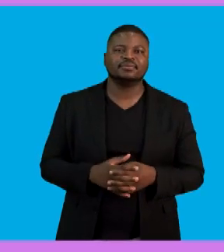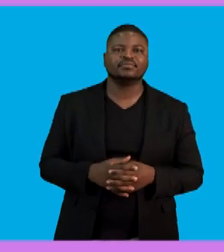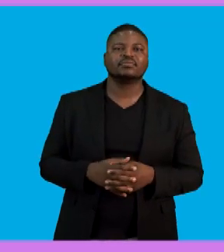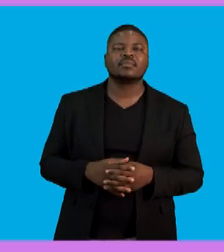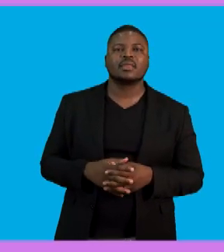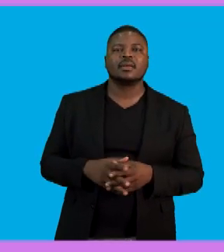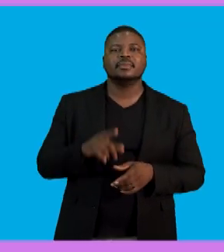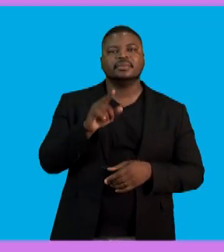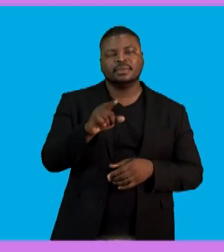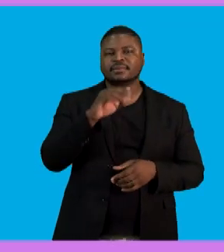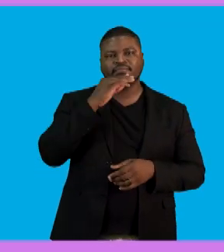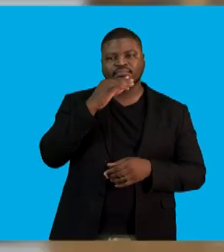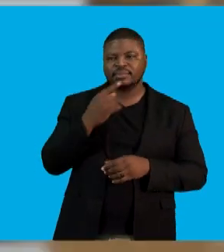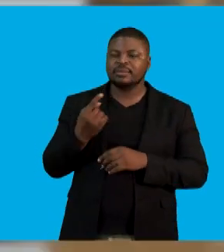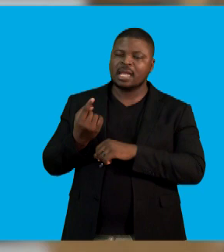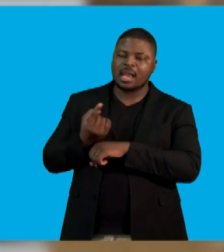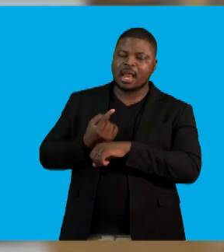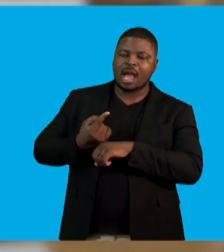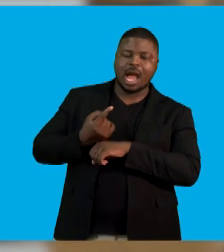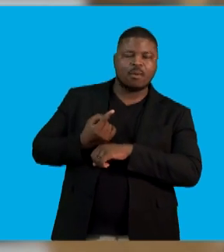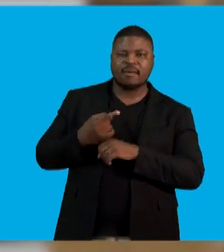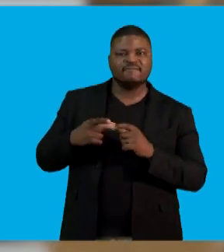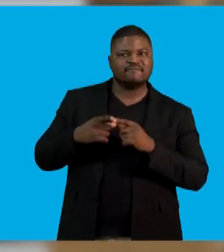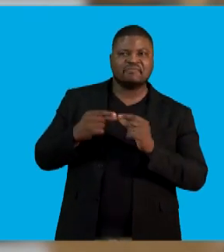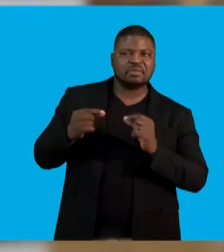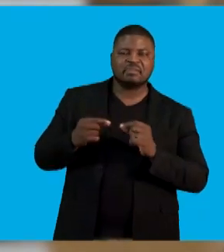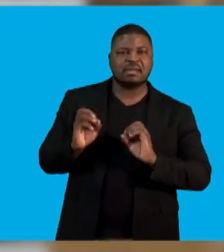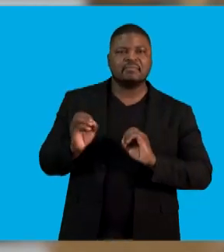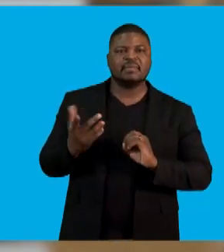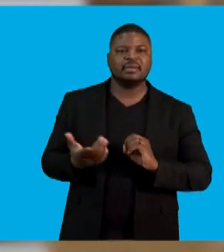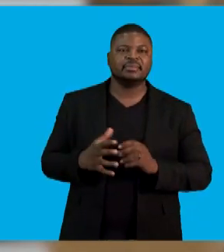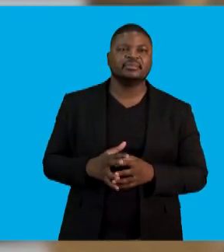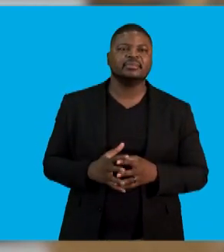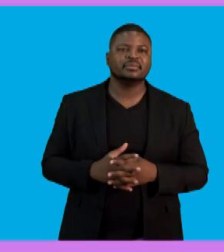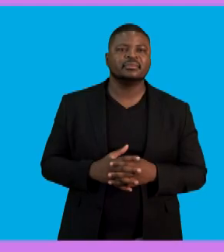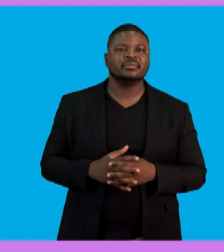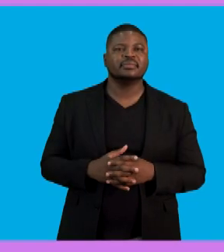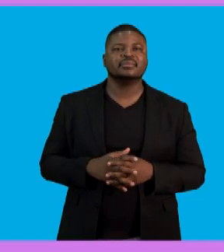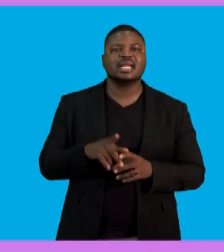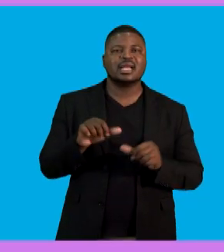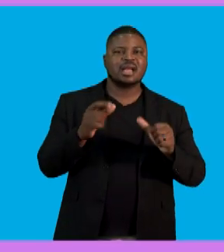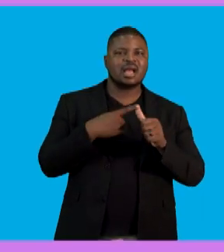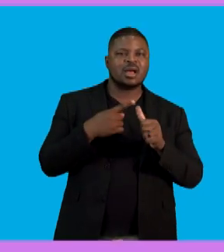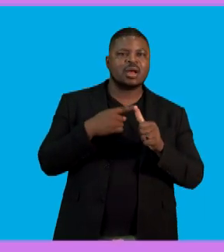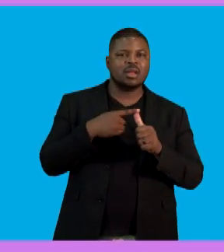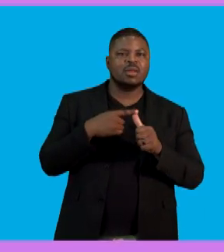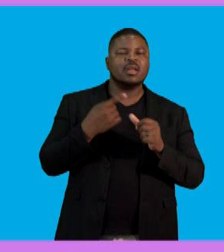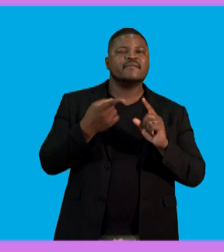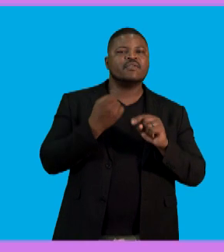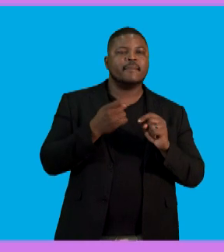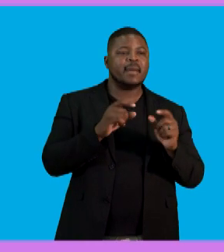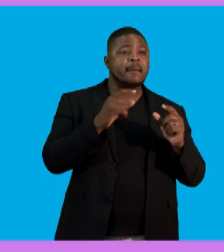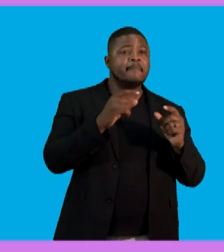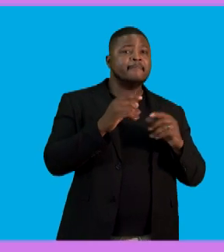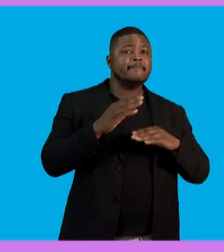take more than an hour or an hour to actually finish this swimming. Calculate the difference between the maximum and the